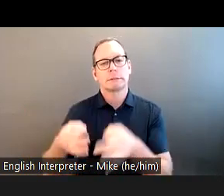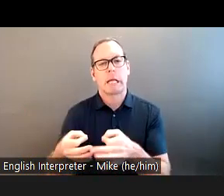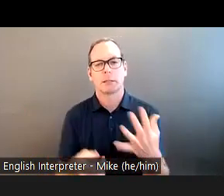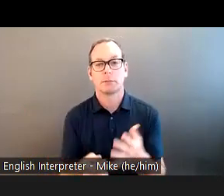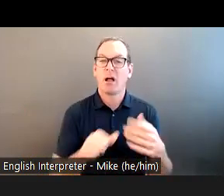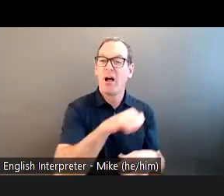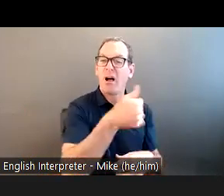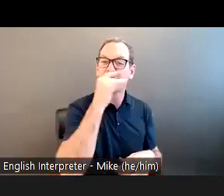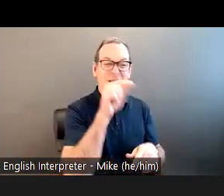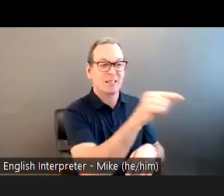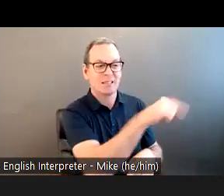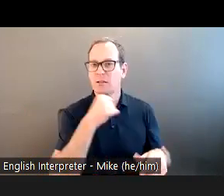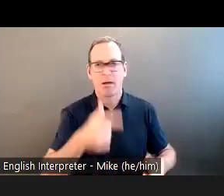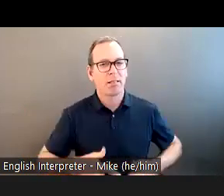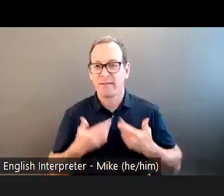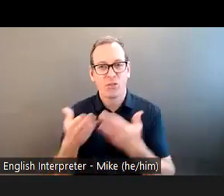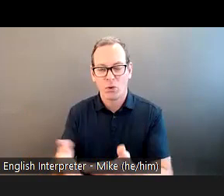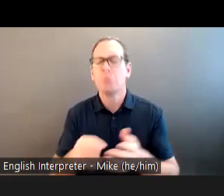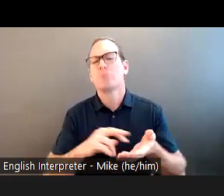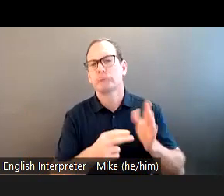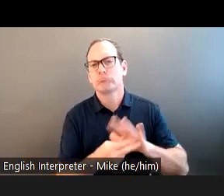that in the legislation as well.